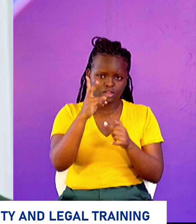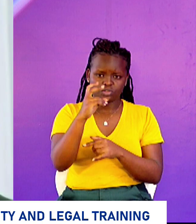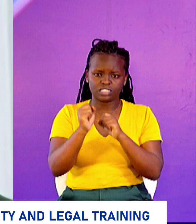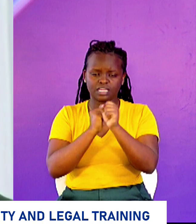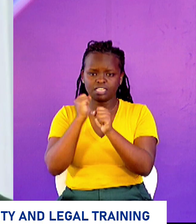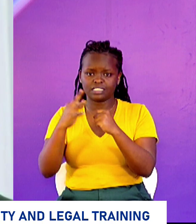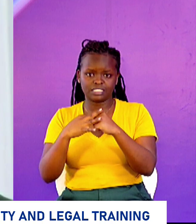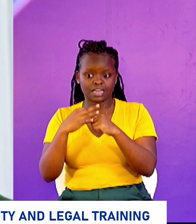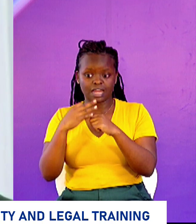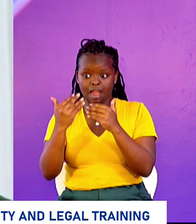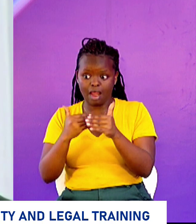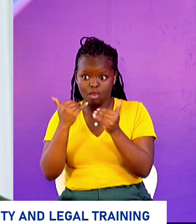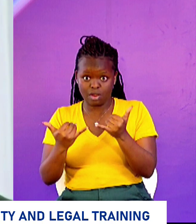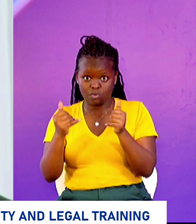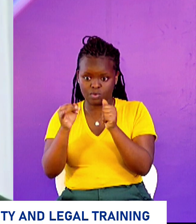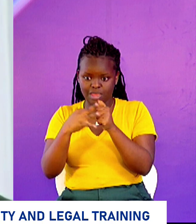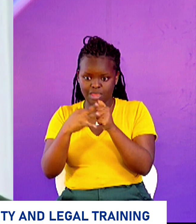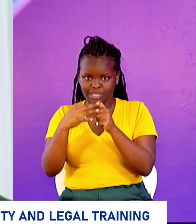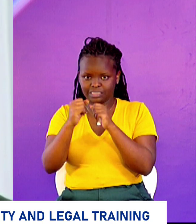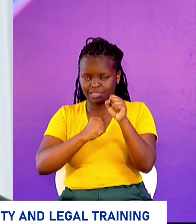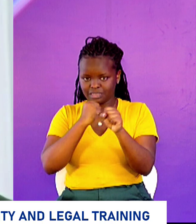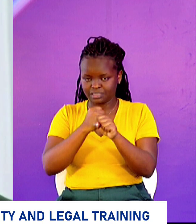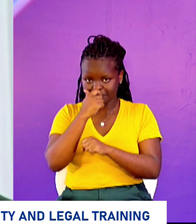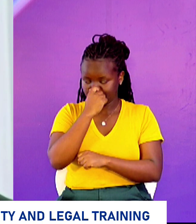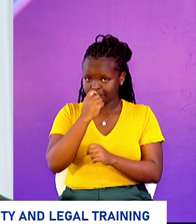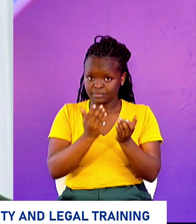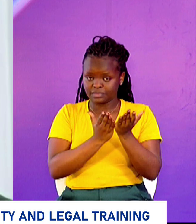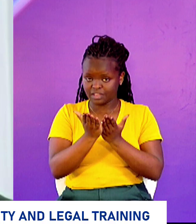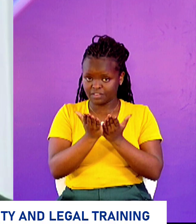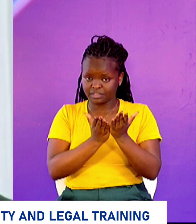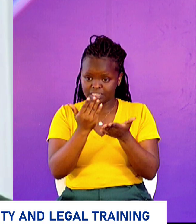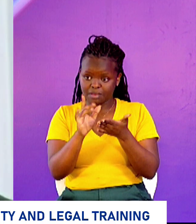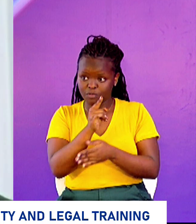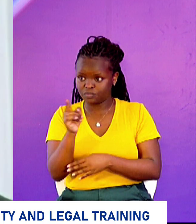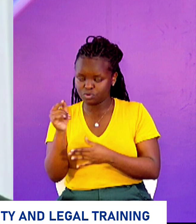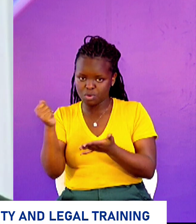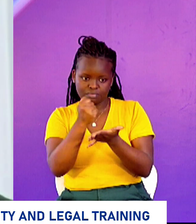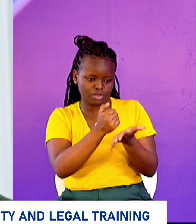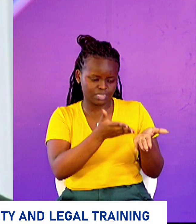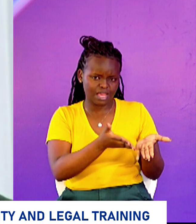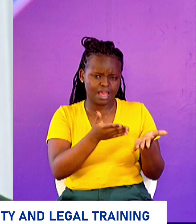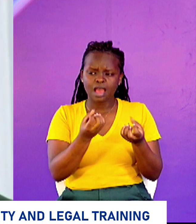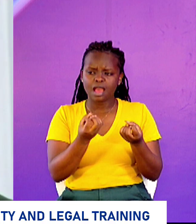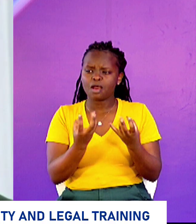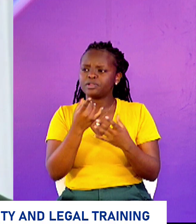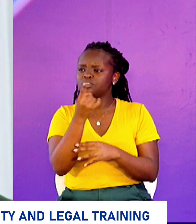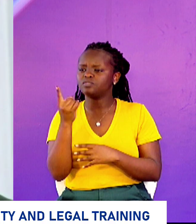to 8 years of service. Some of you were employed. How many of you are